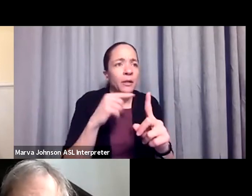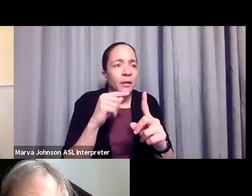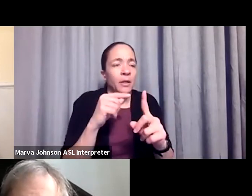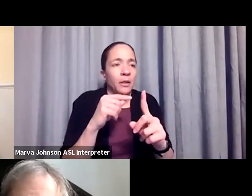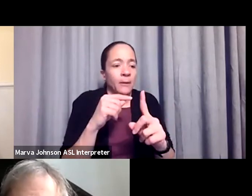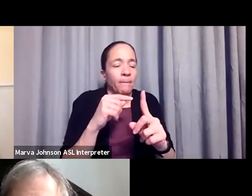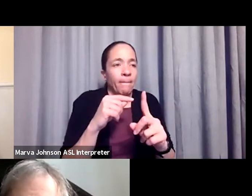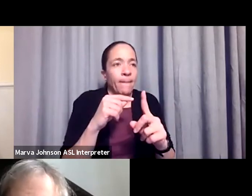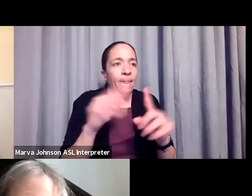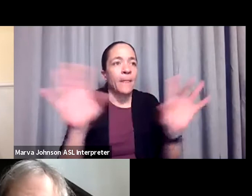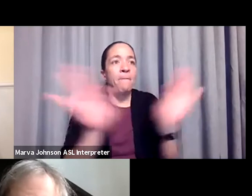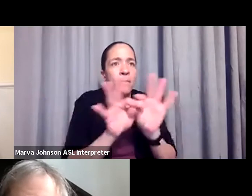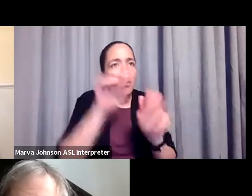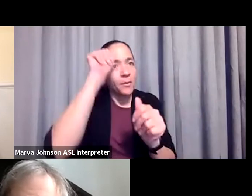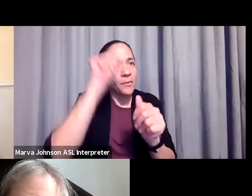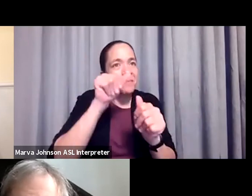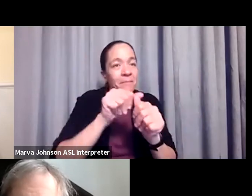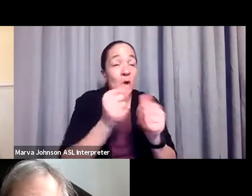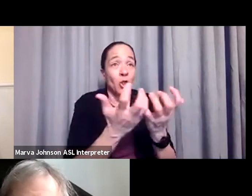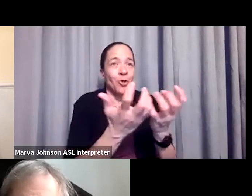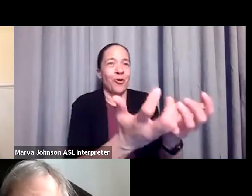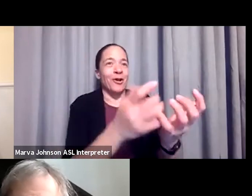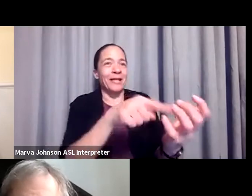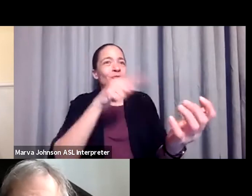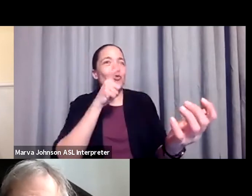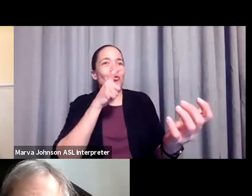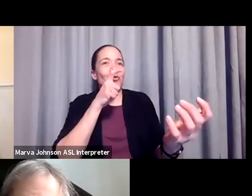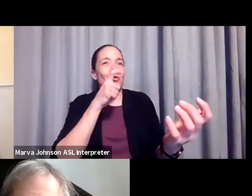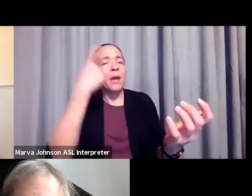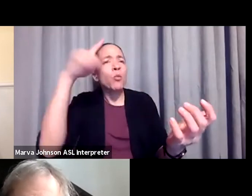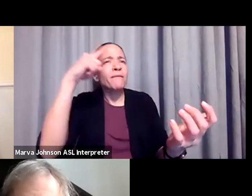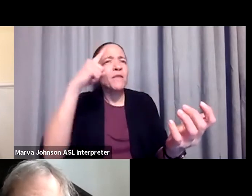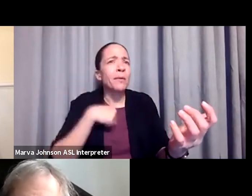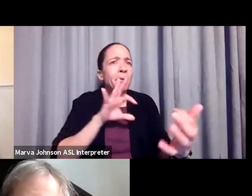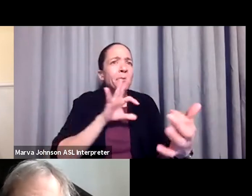But I think the key is knowing who you're trying to reach and why you're trying to reach them.